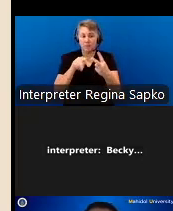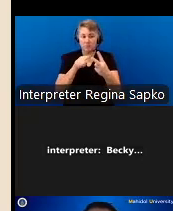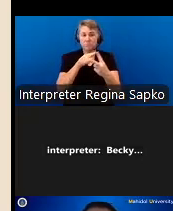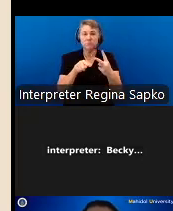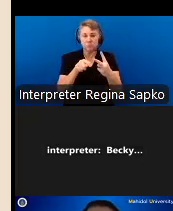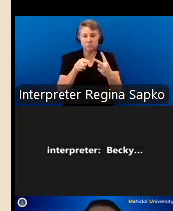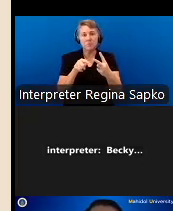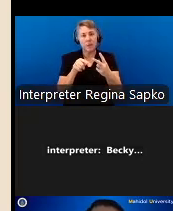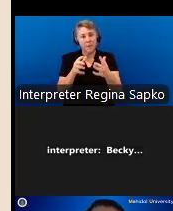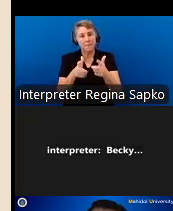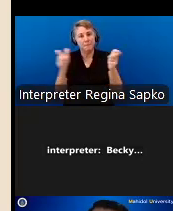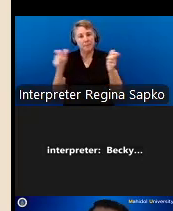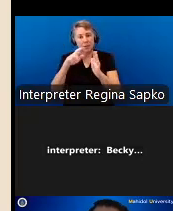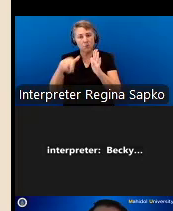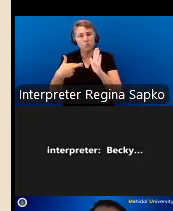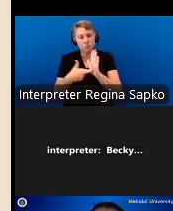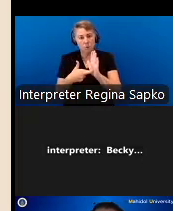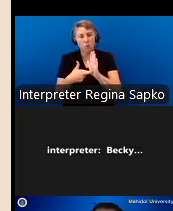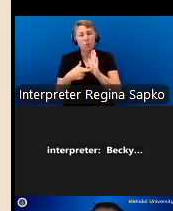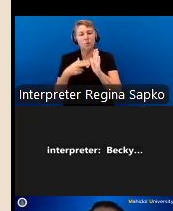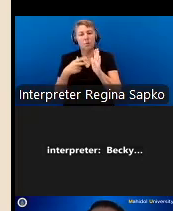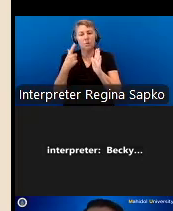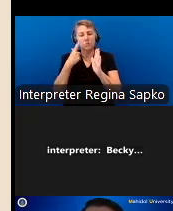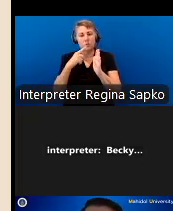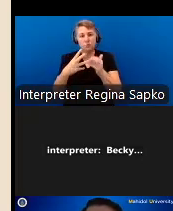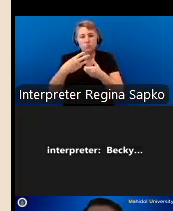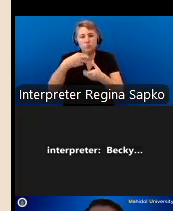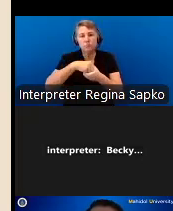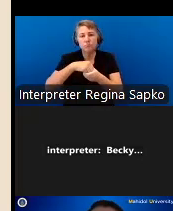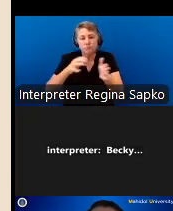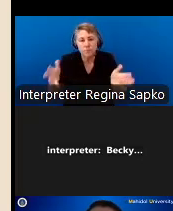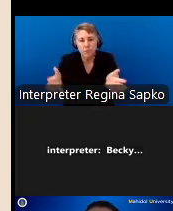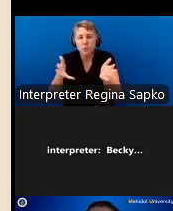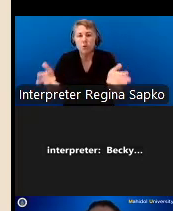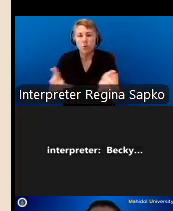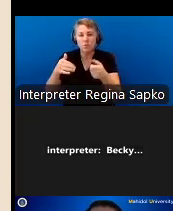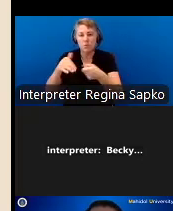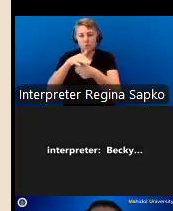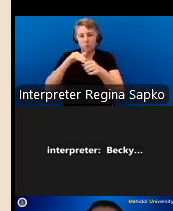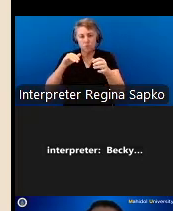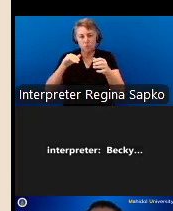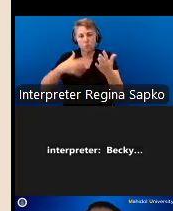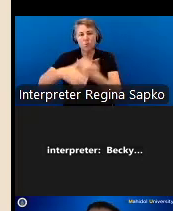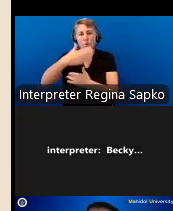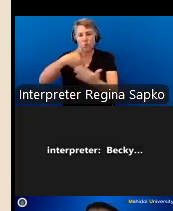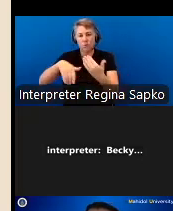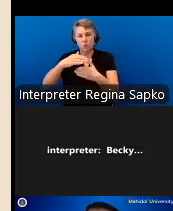coaching and social enterprise and local placement effort as well.